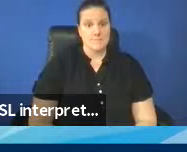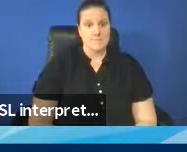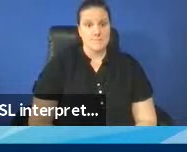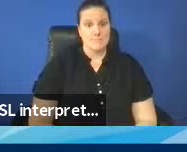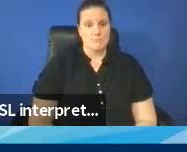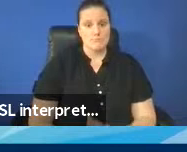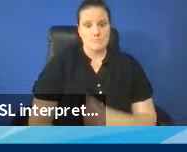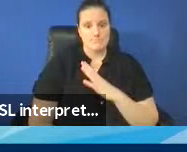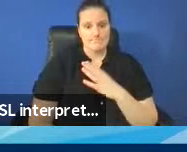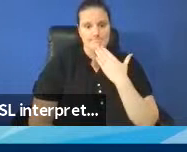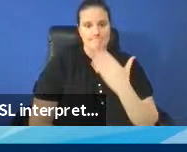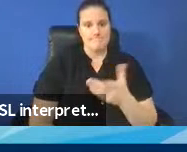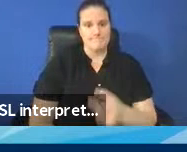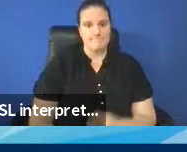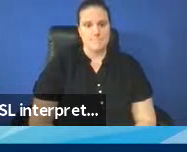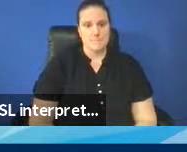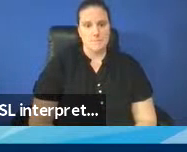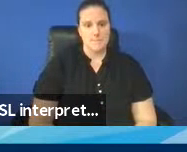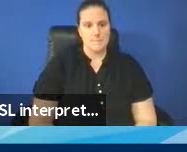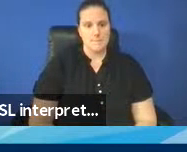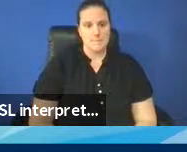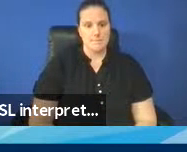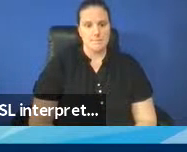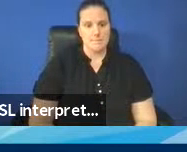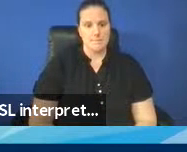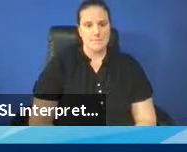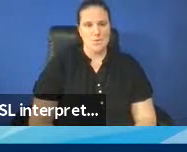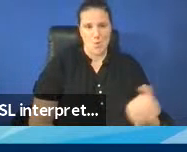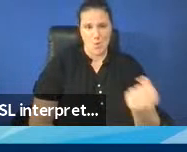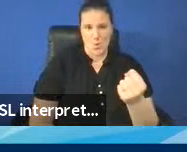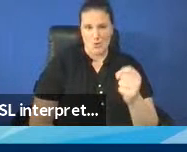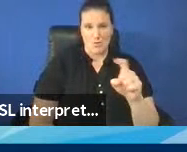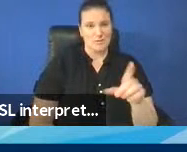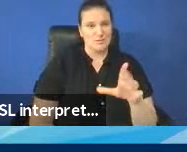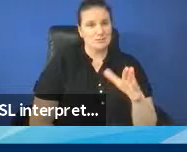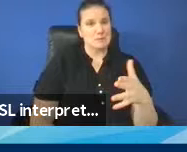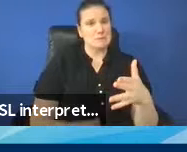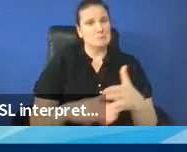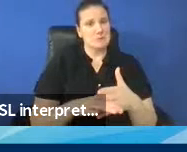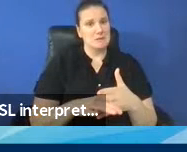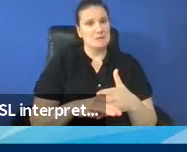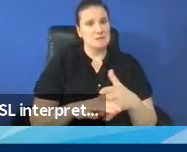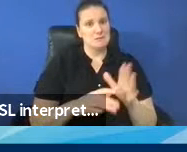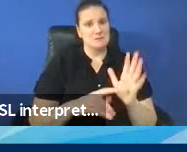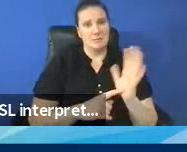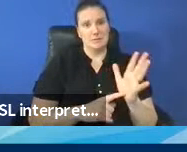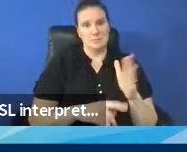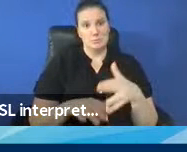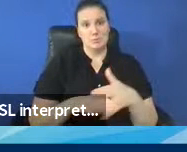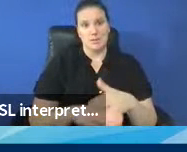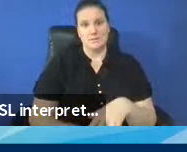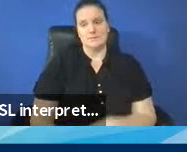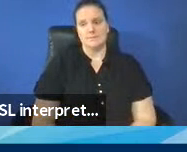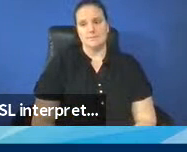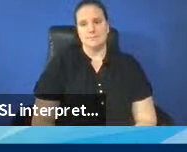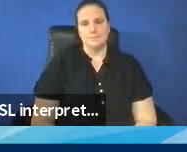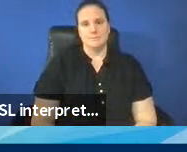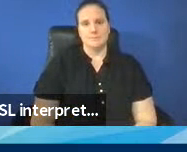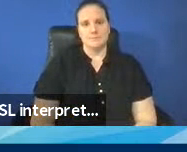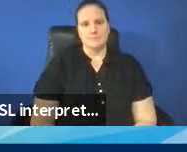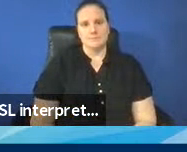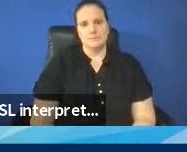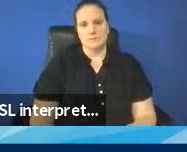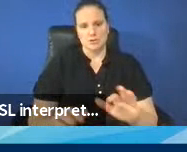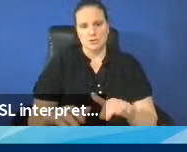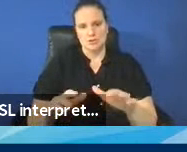Thanks, Katie. Susan, do you think you could hold your question, because we really kind of need to take about a 5-minute break? You could drop it into